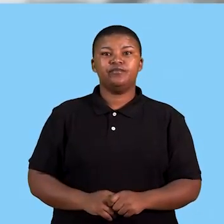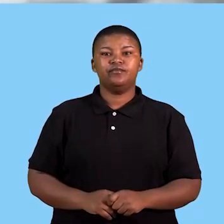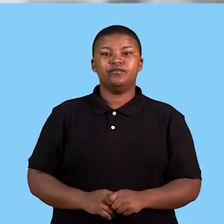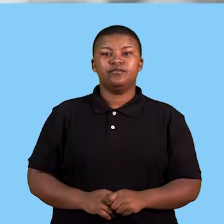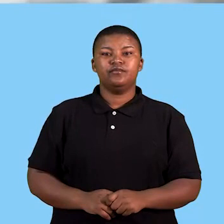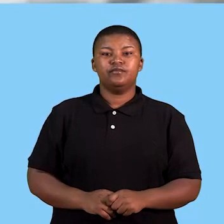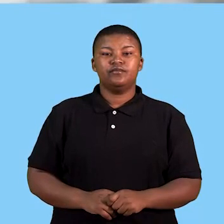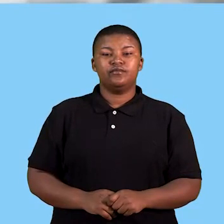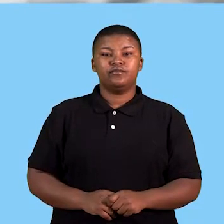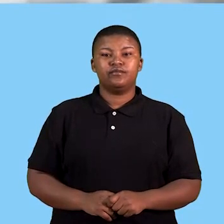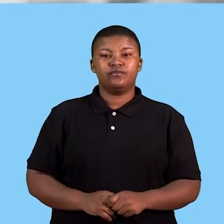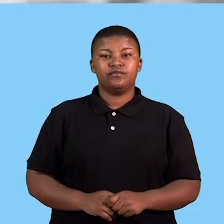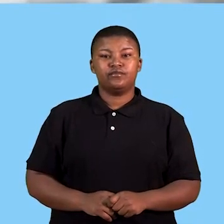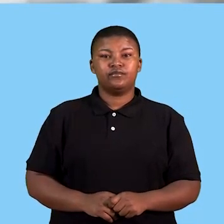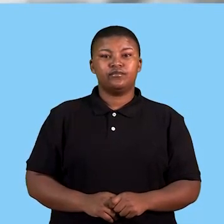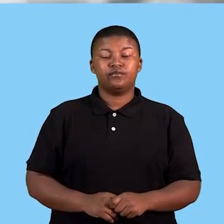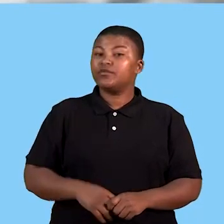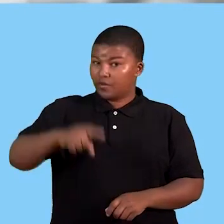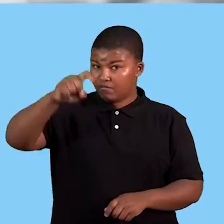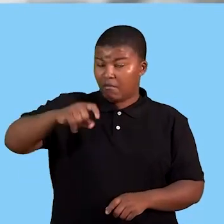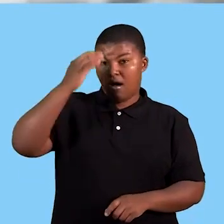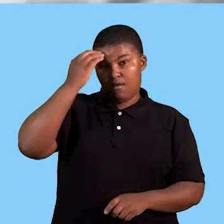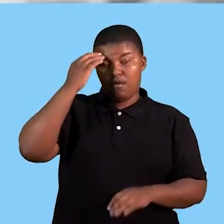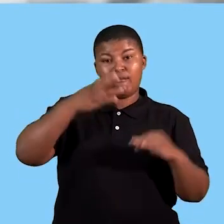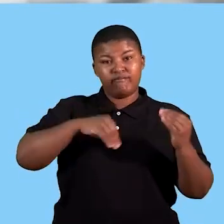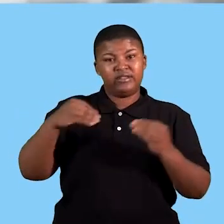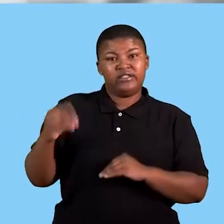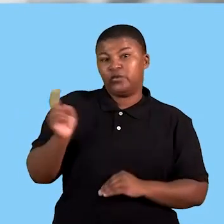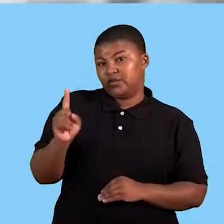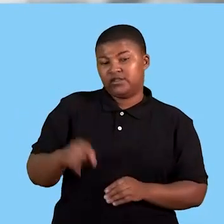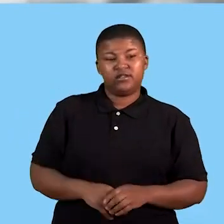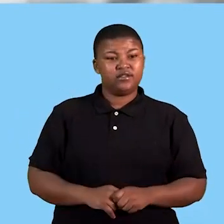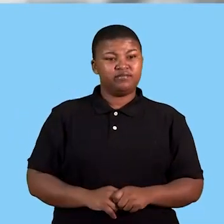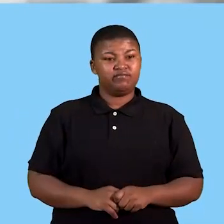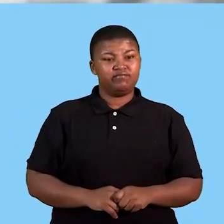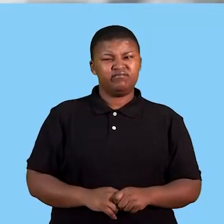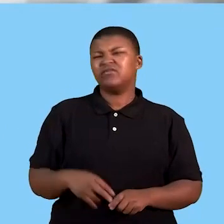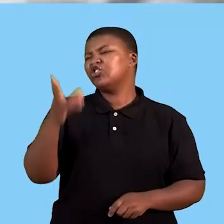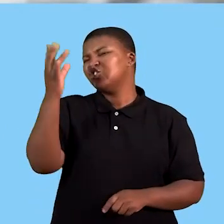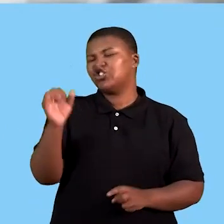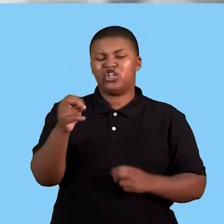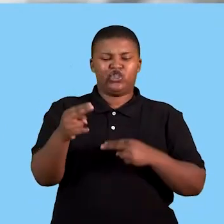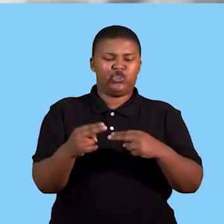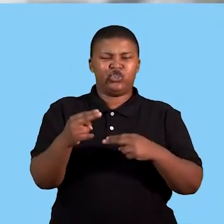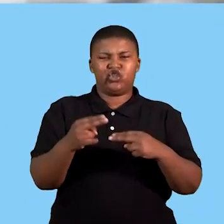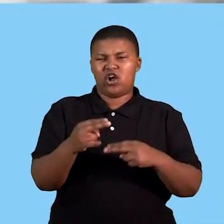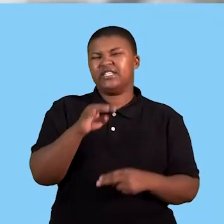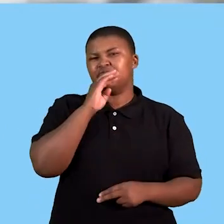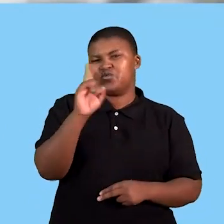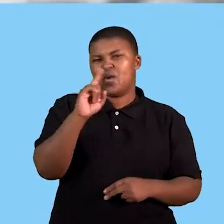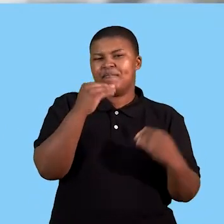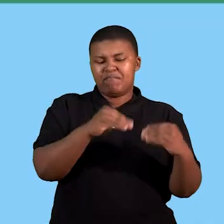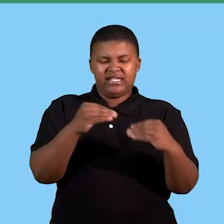Now, you should actually know what a business is. So let's take a look at a short definition of a